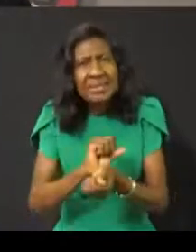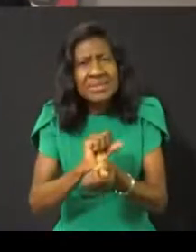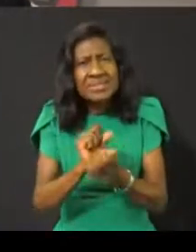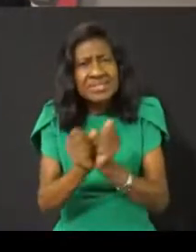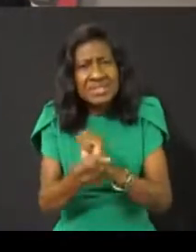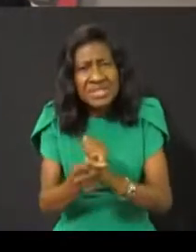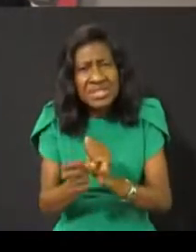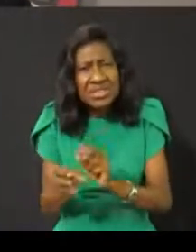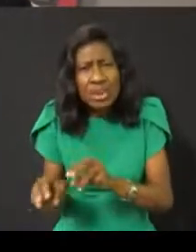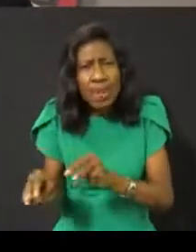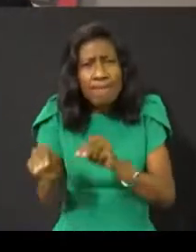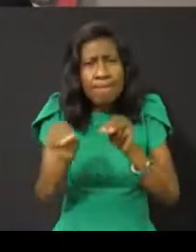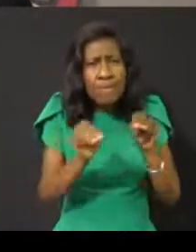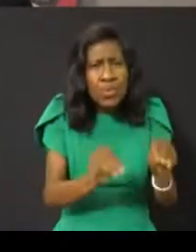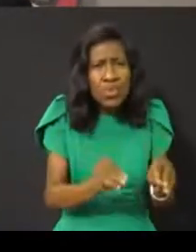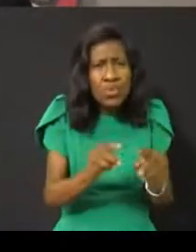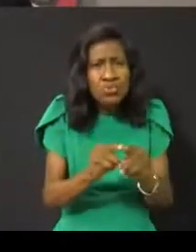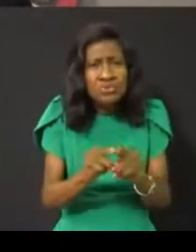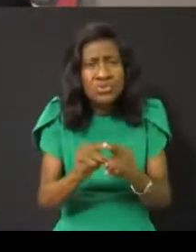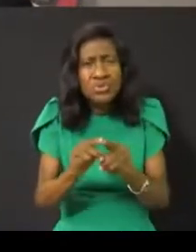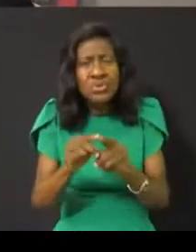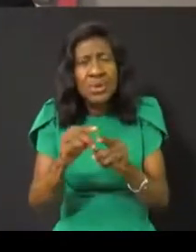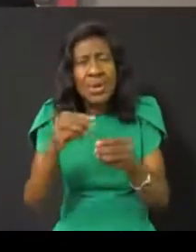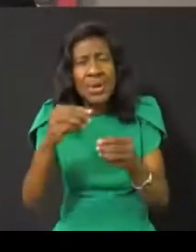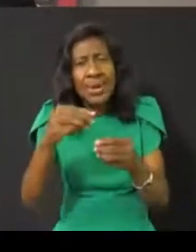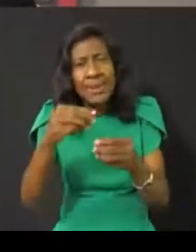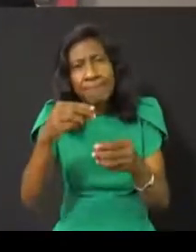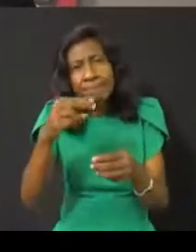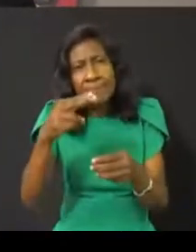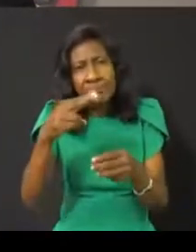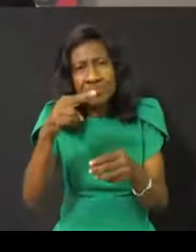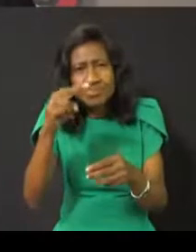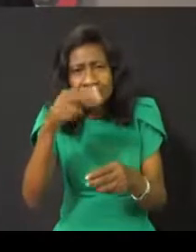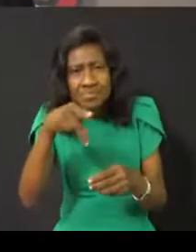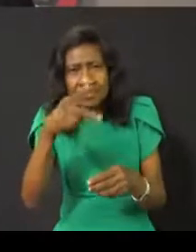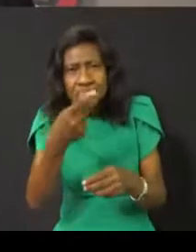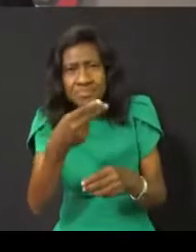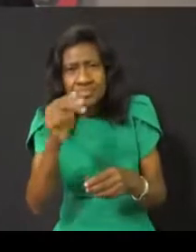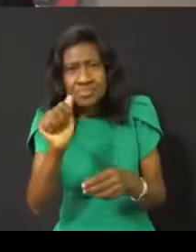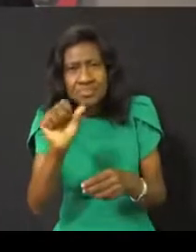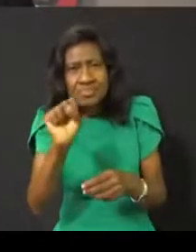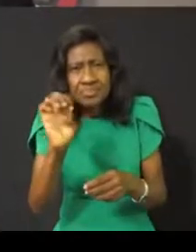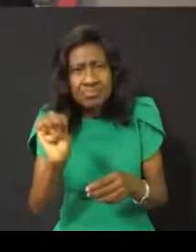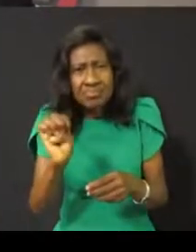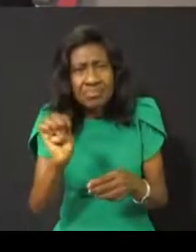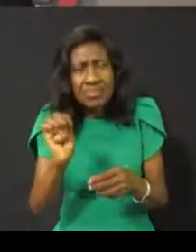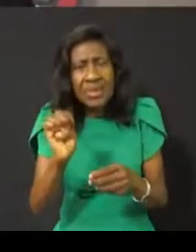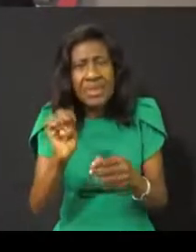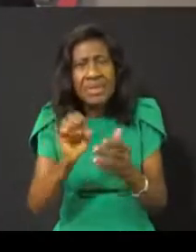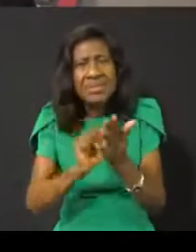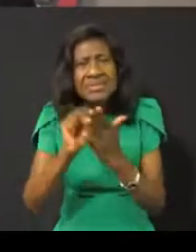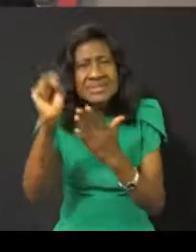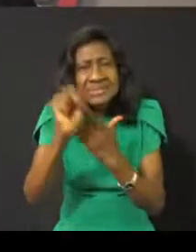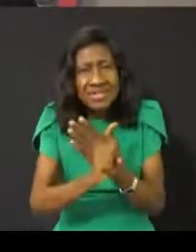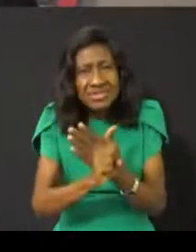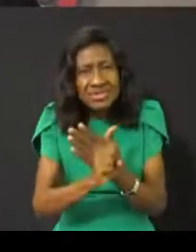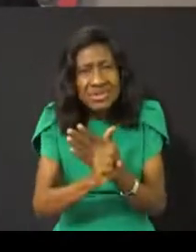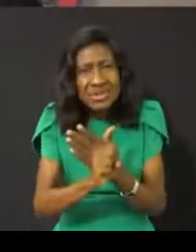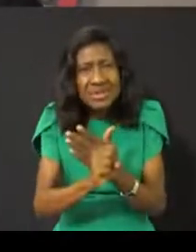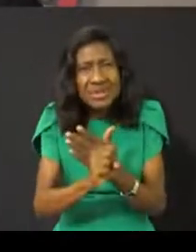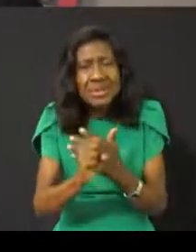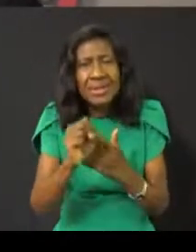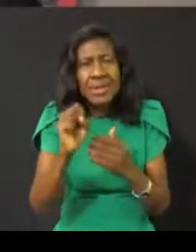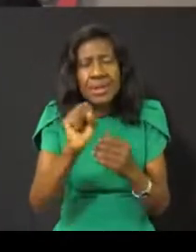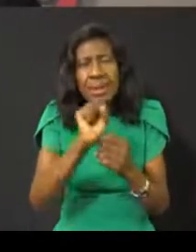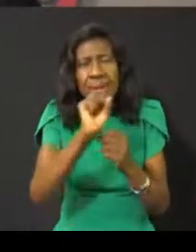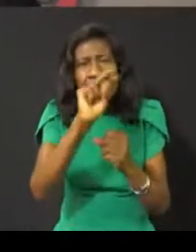into phase 4, which we have agreed will be Saturday, November 20th.